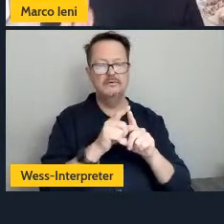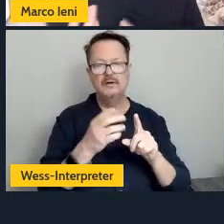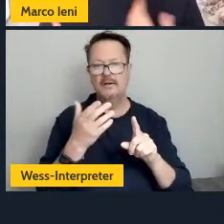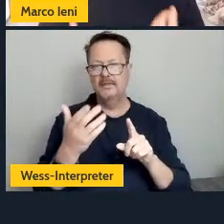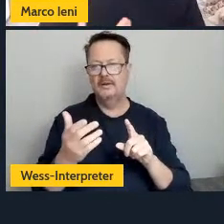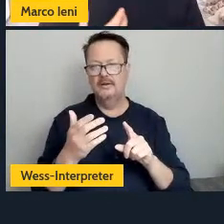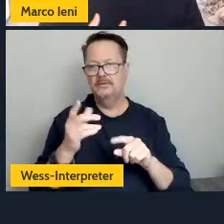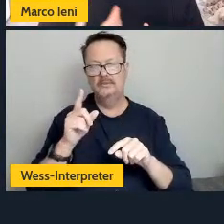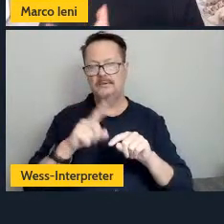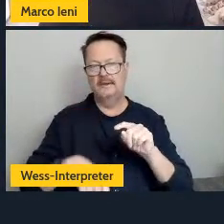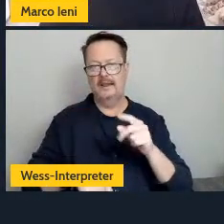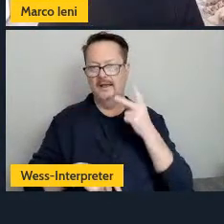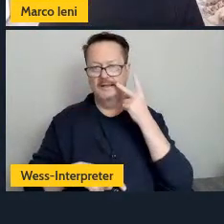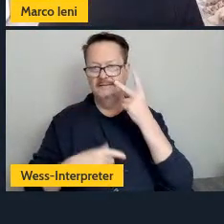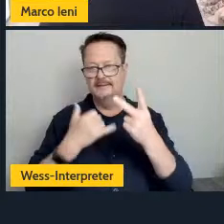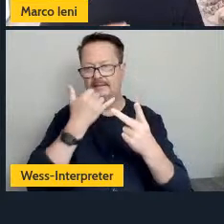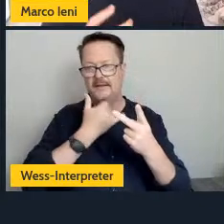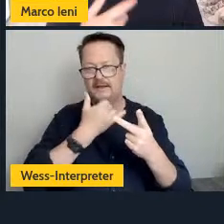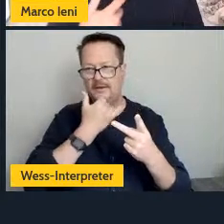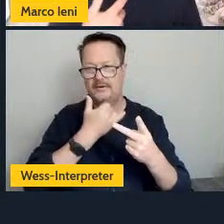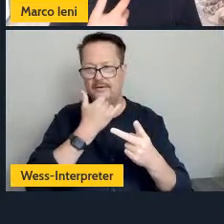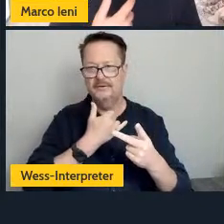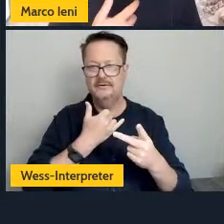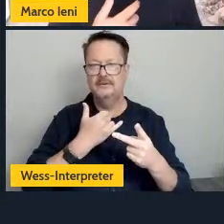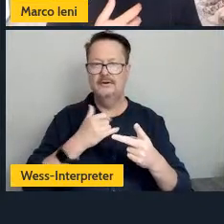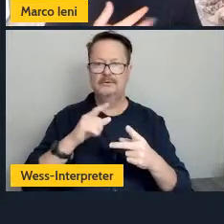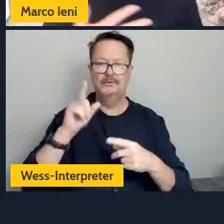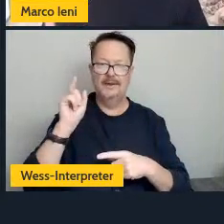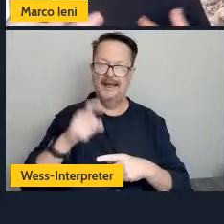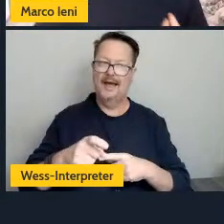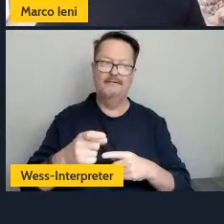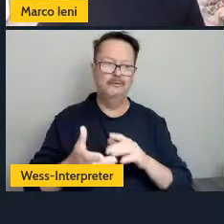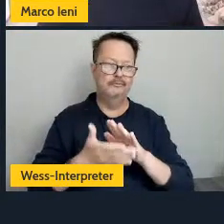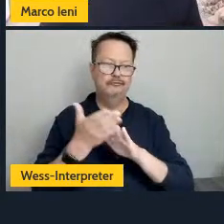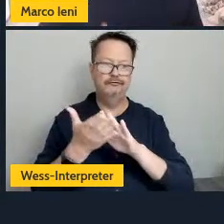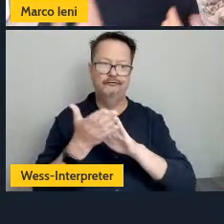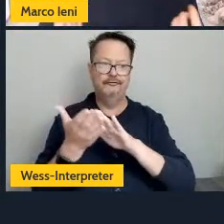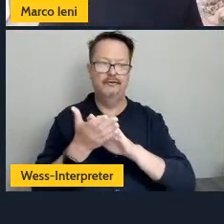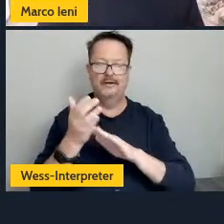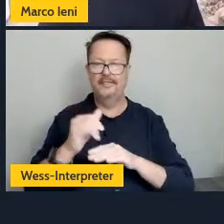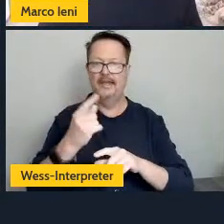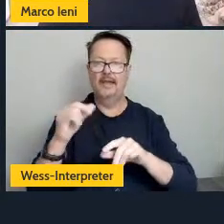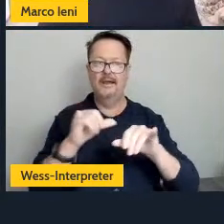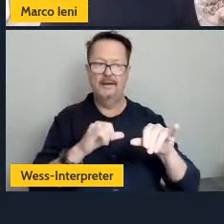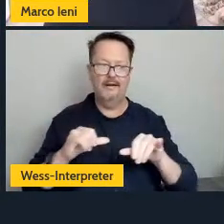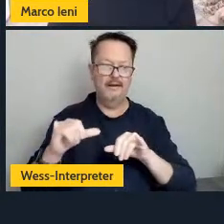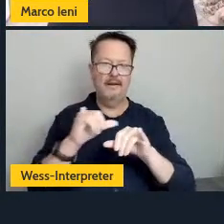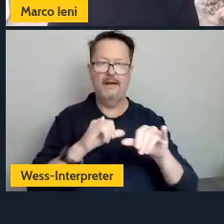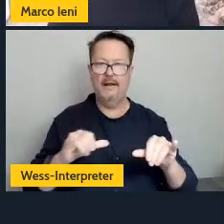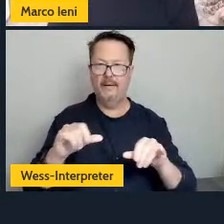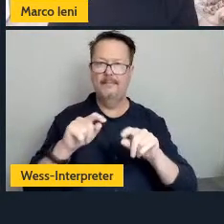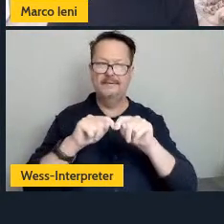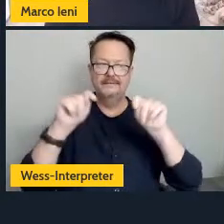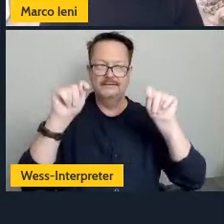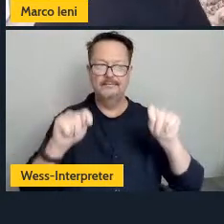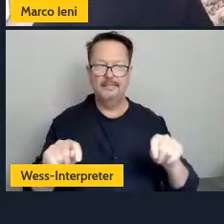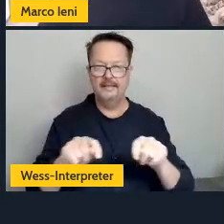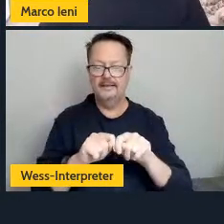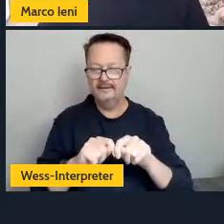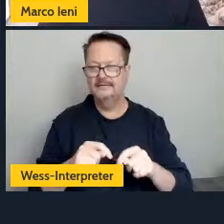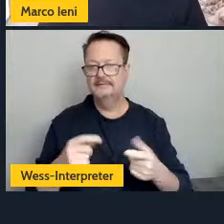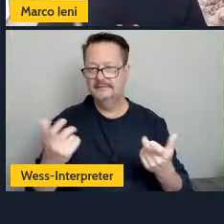you cannot see the errors in the IDE. You just need to run the command L template to see the errors.